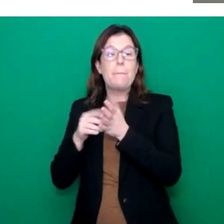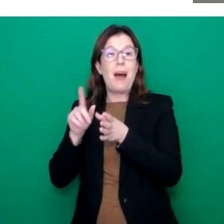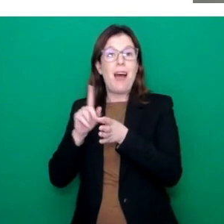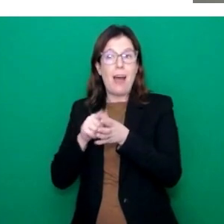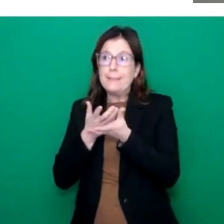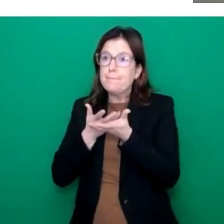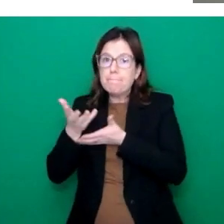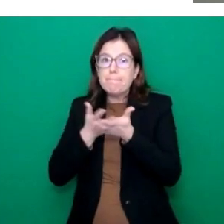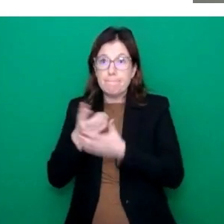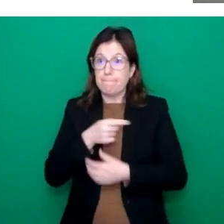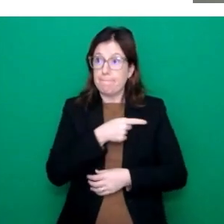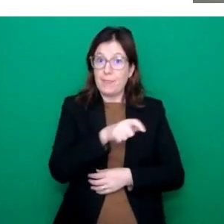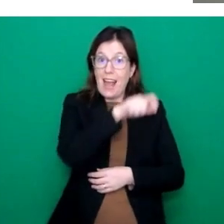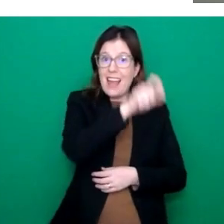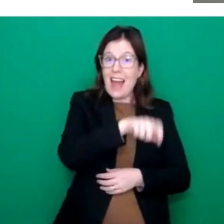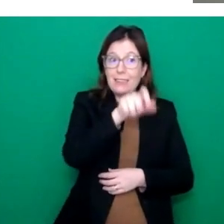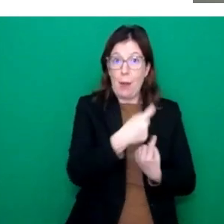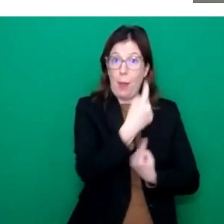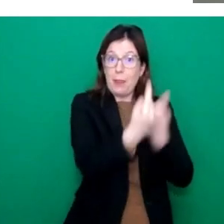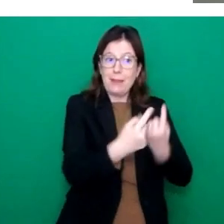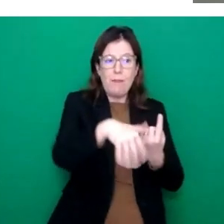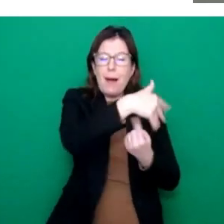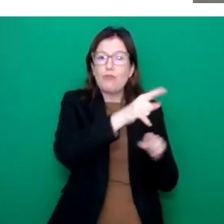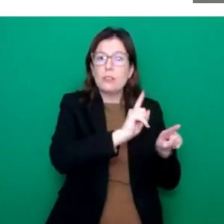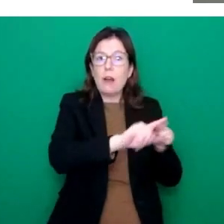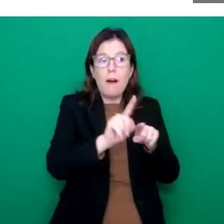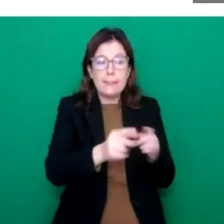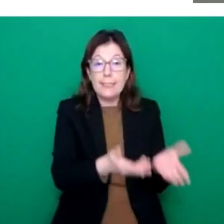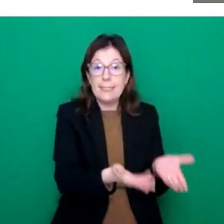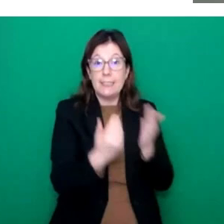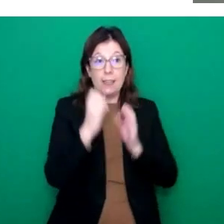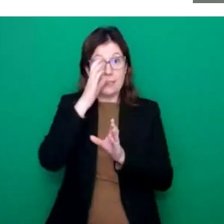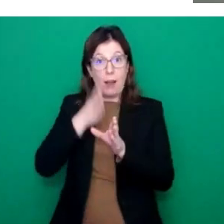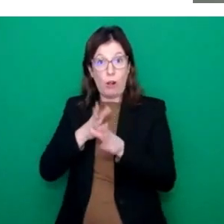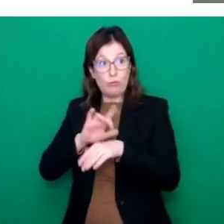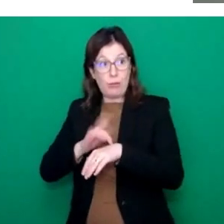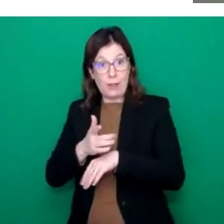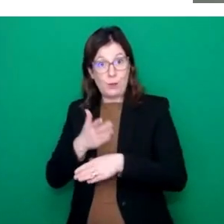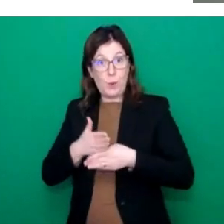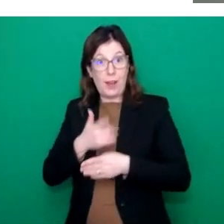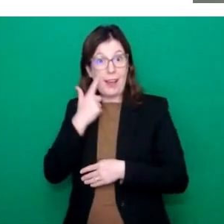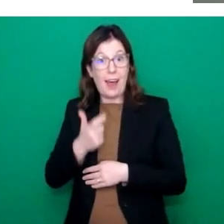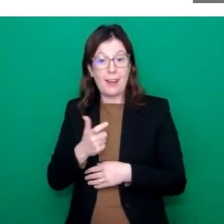encouraging candidates from diverse backgrounds into the psychological profession.